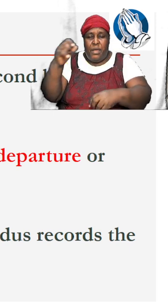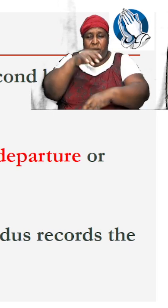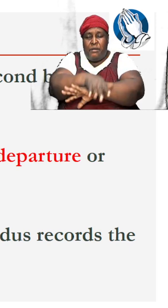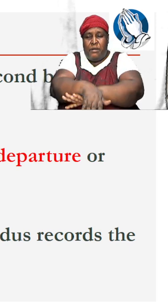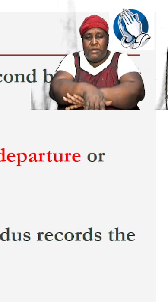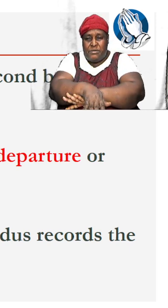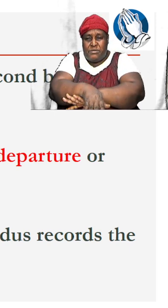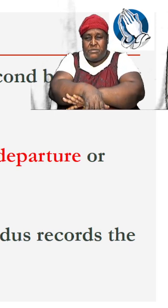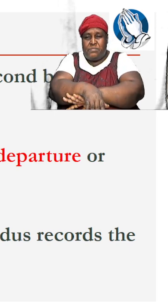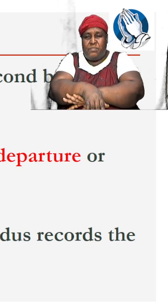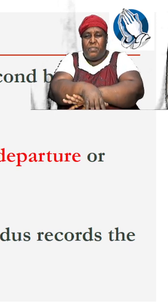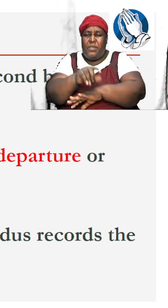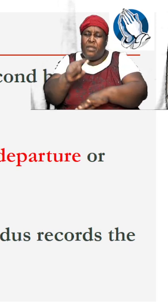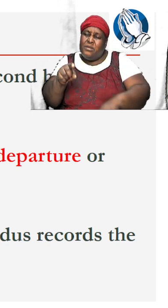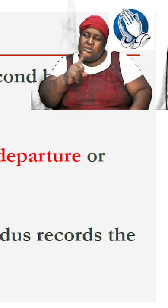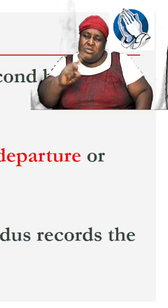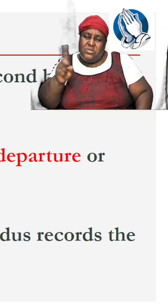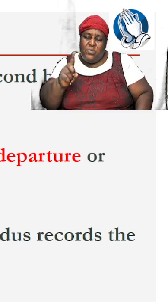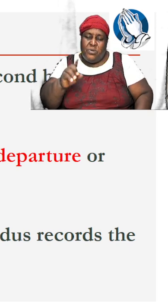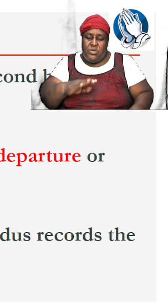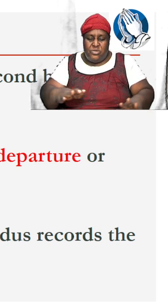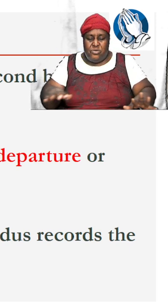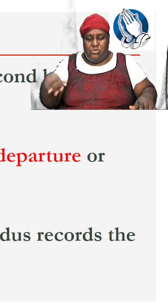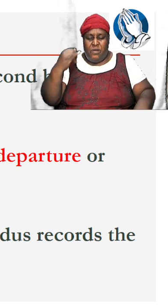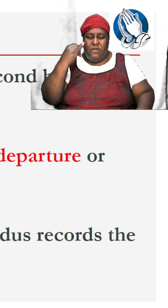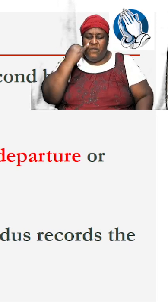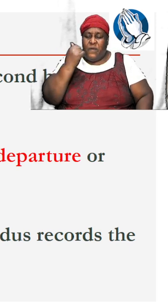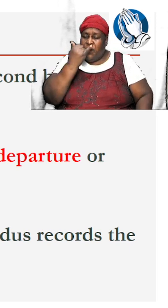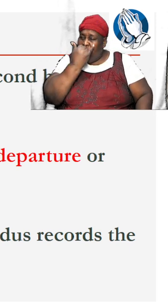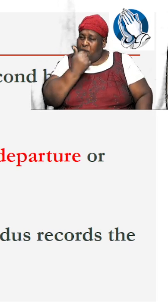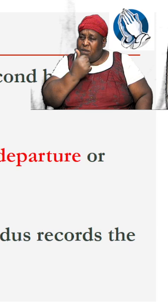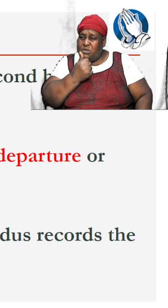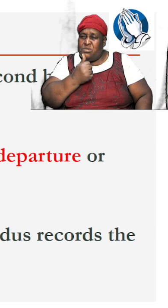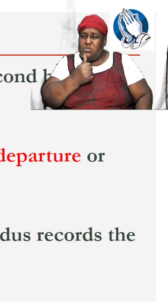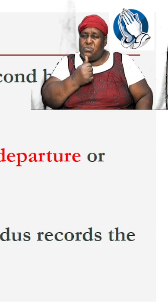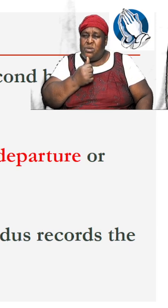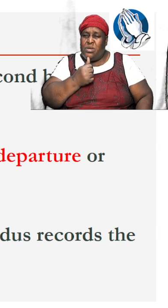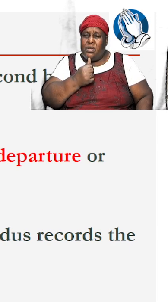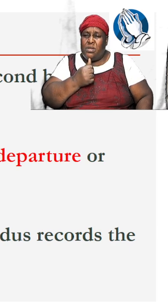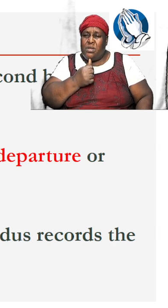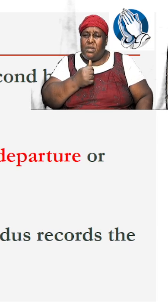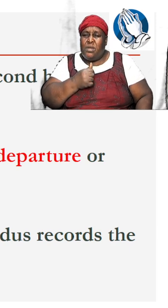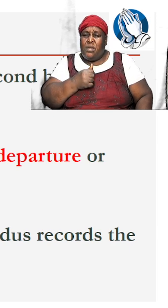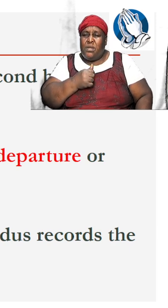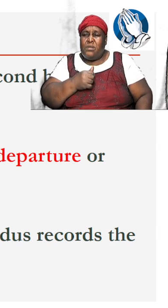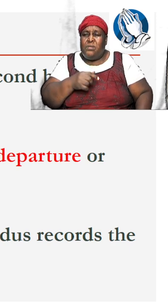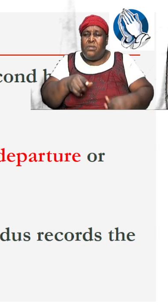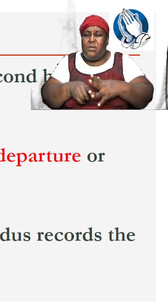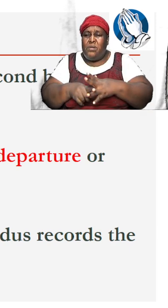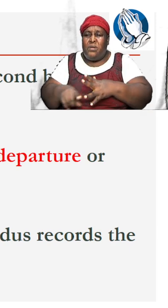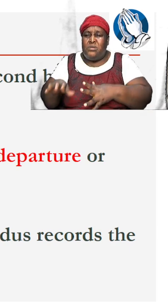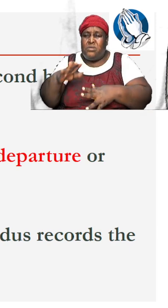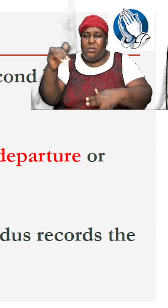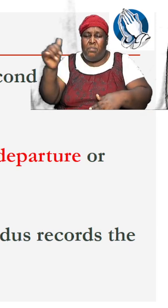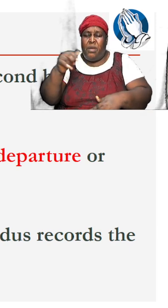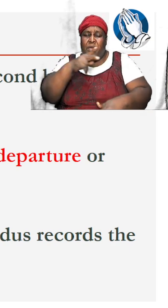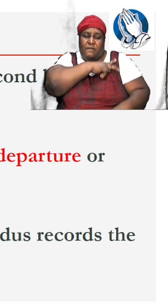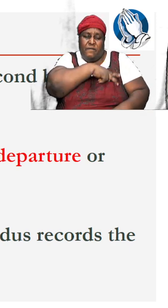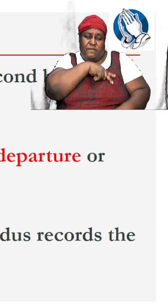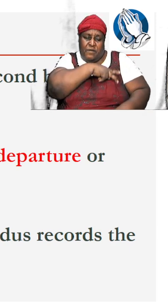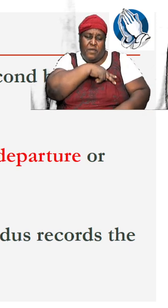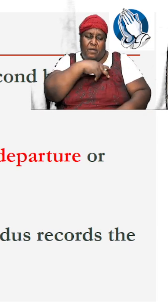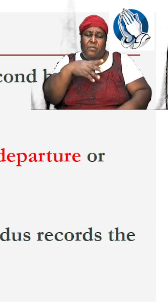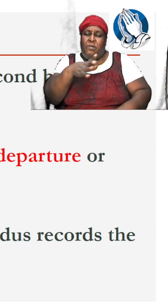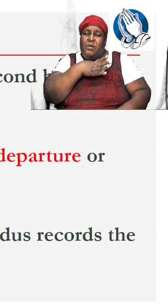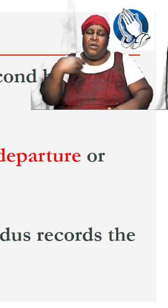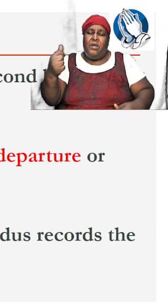God. And this is where the children of Israel were now being chased, as it were, by Pharaoh and his army. Praise